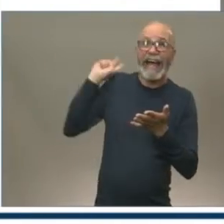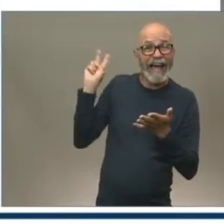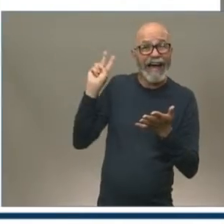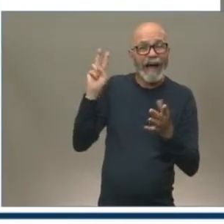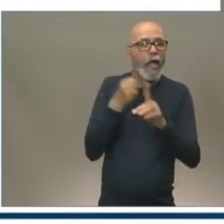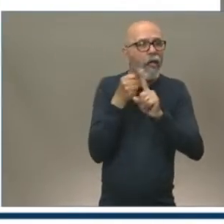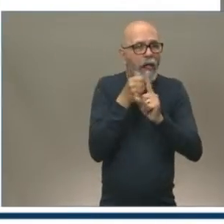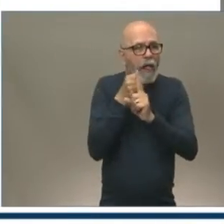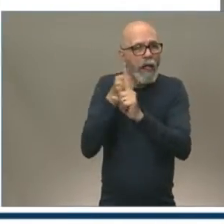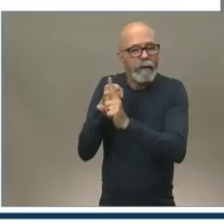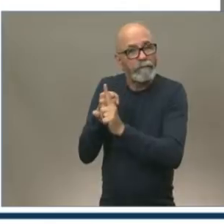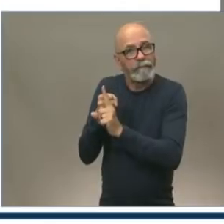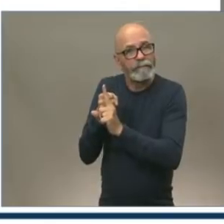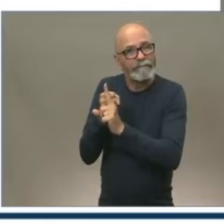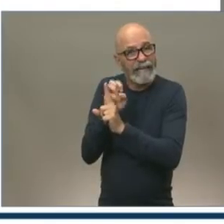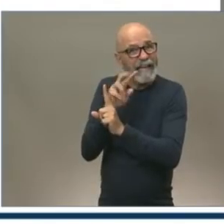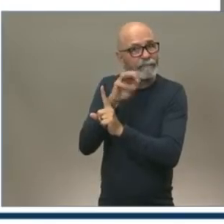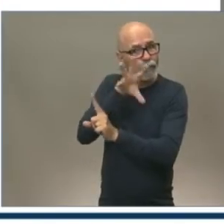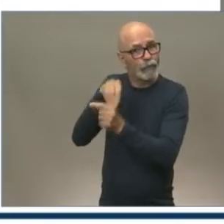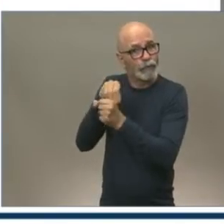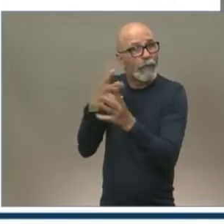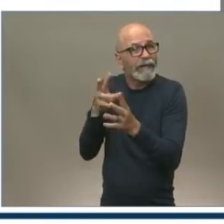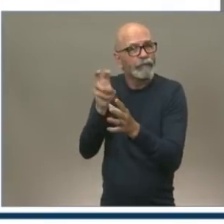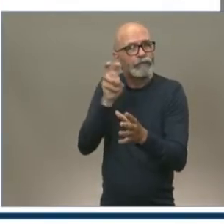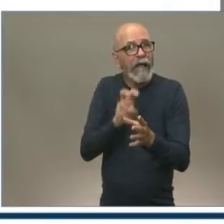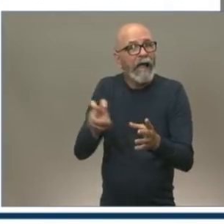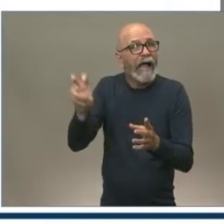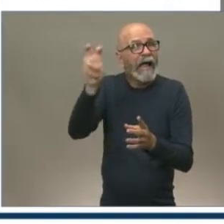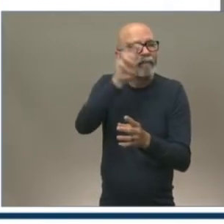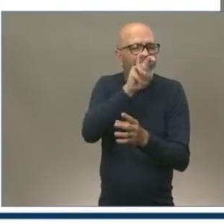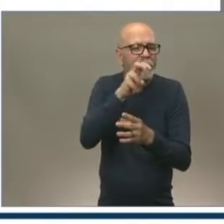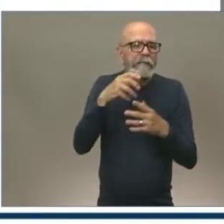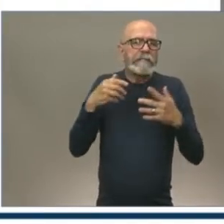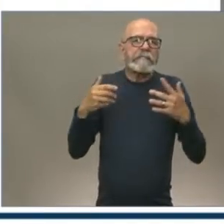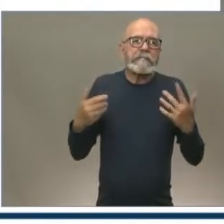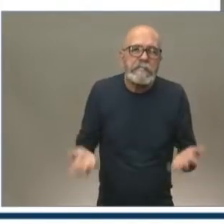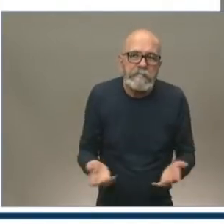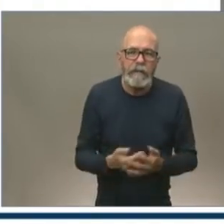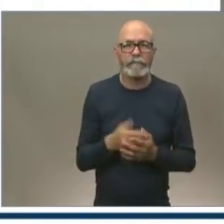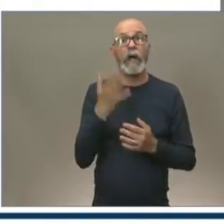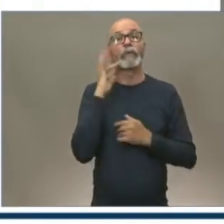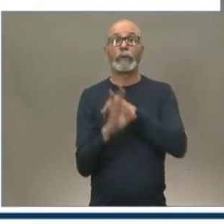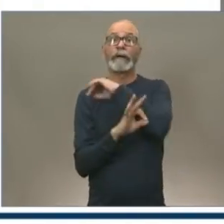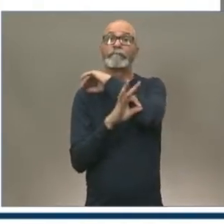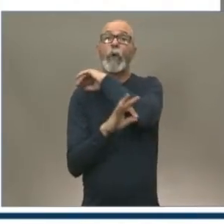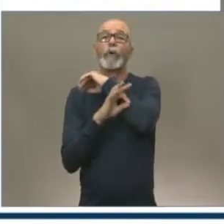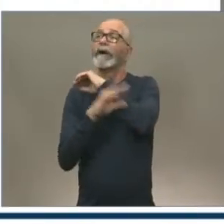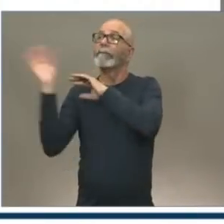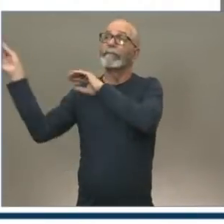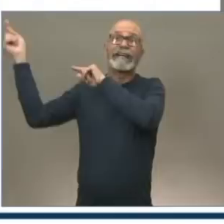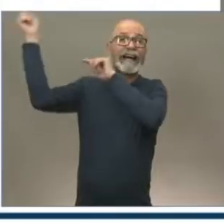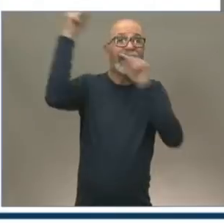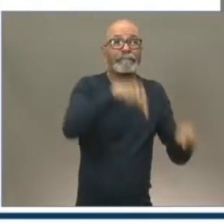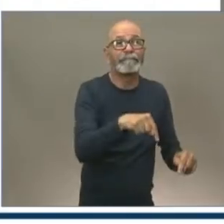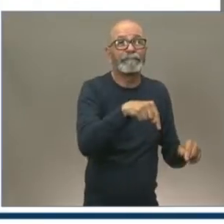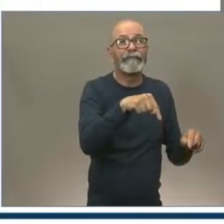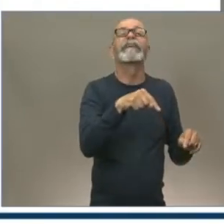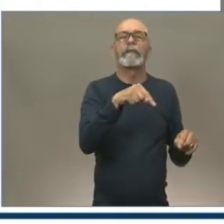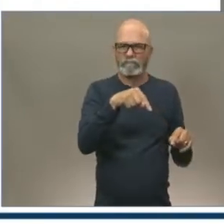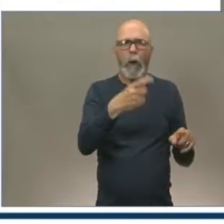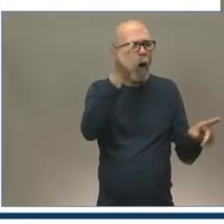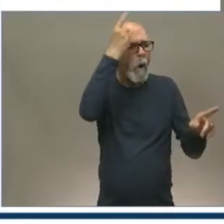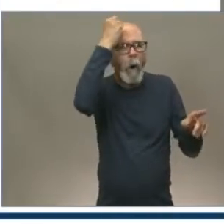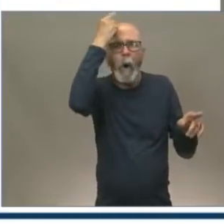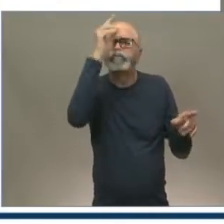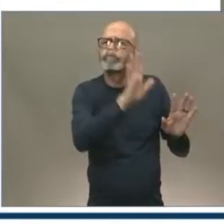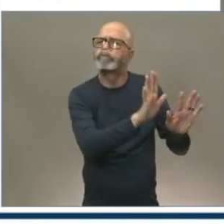travel. Some of these are explainable and temporary foreign workers and rotational workers, but others aren't. And given